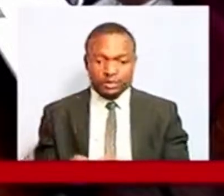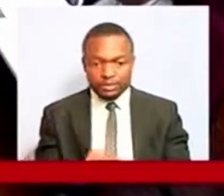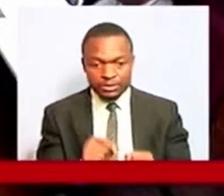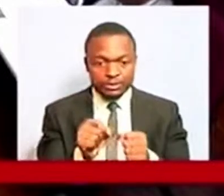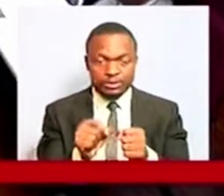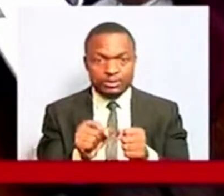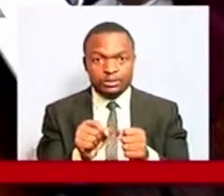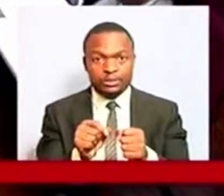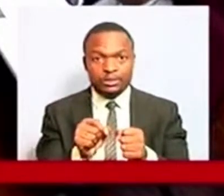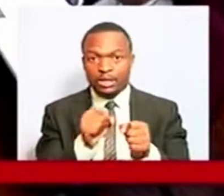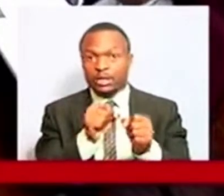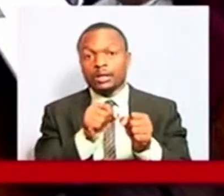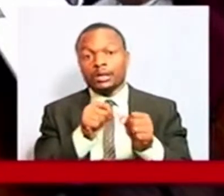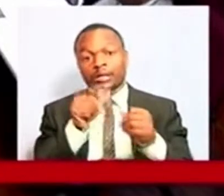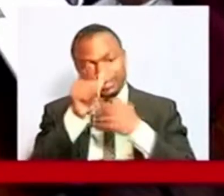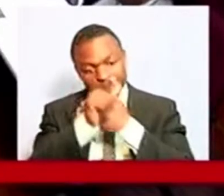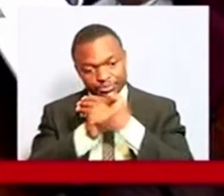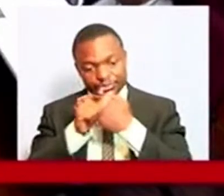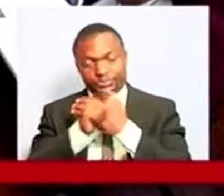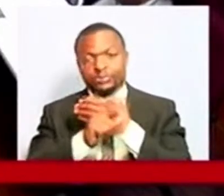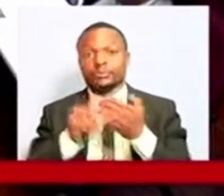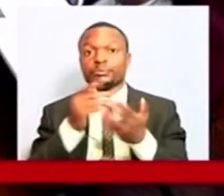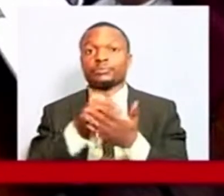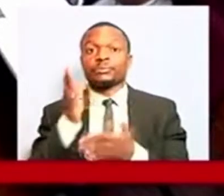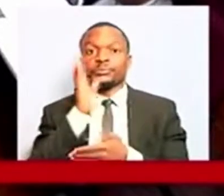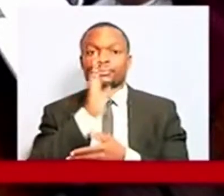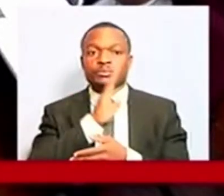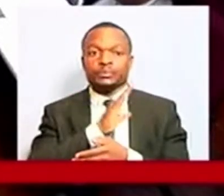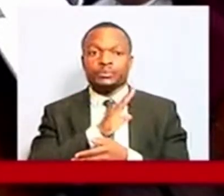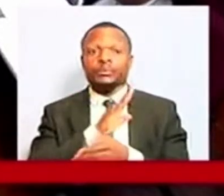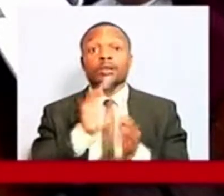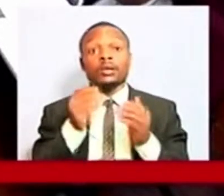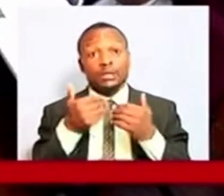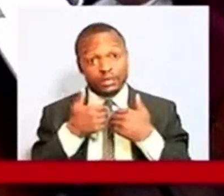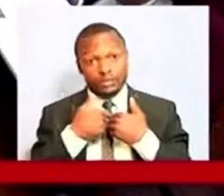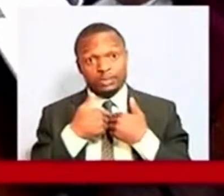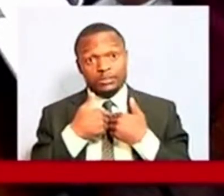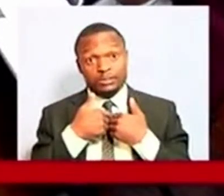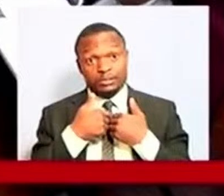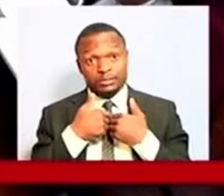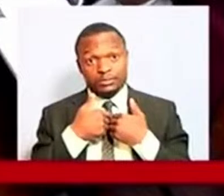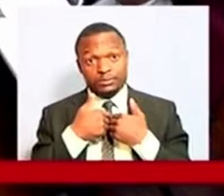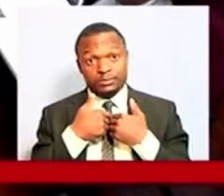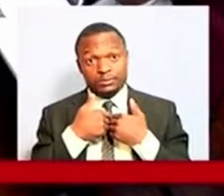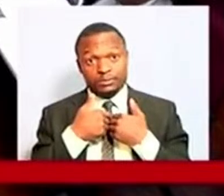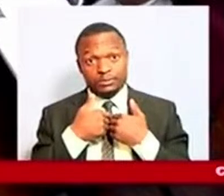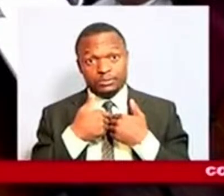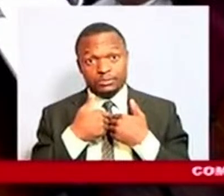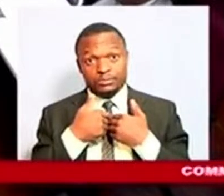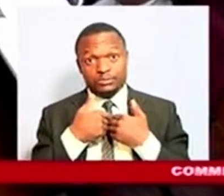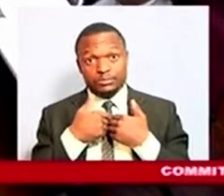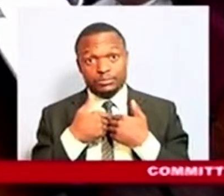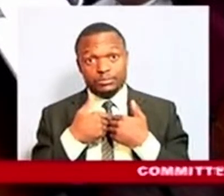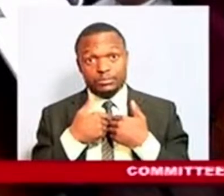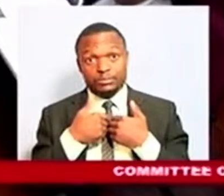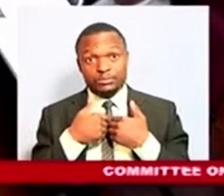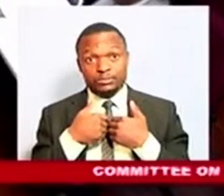digital cameras. Thank you. So do you have the